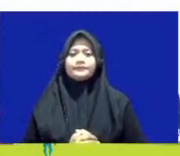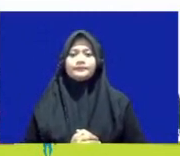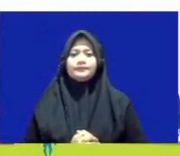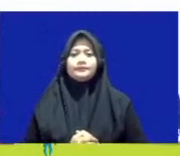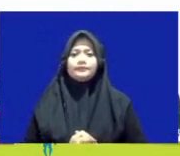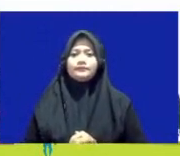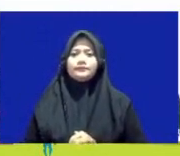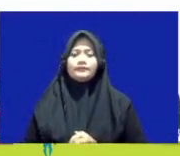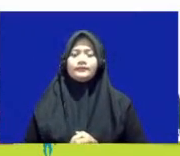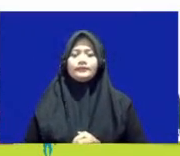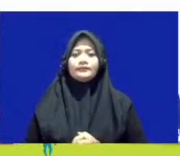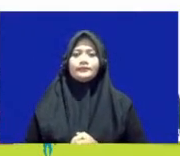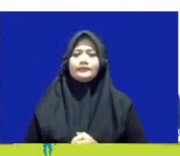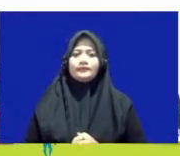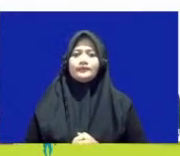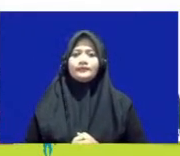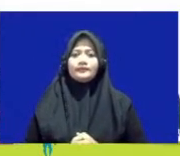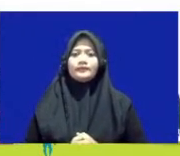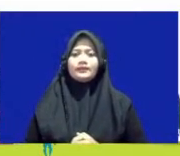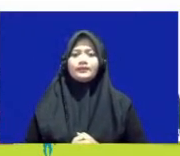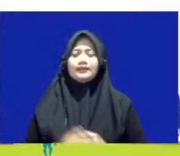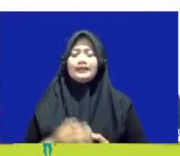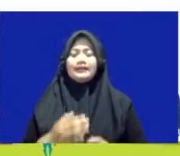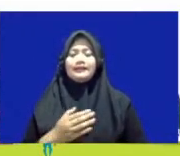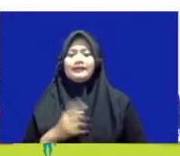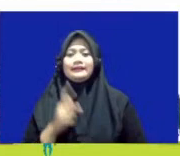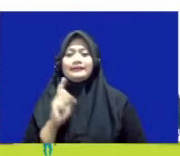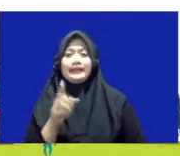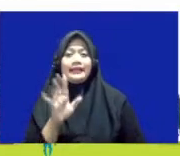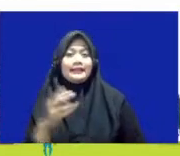I hopefully join. Good day, everybody.